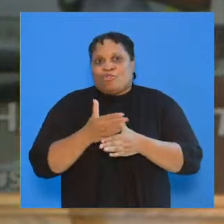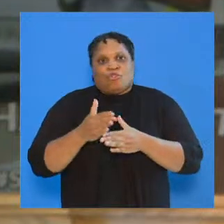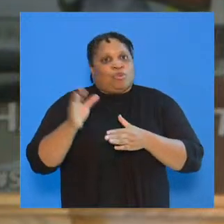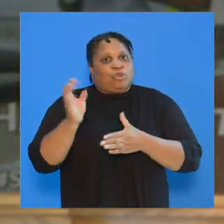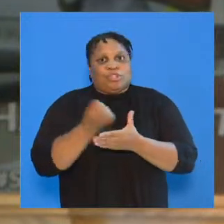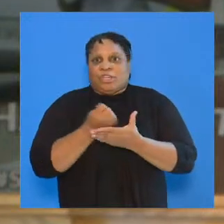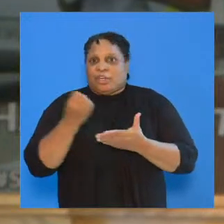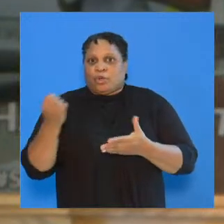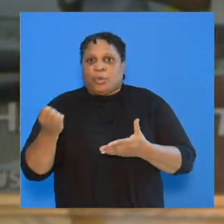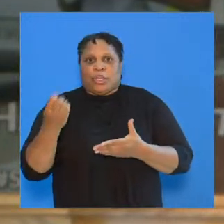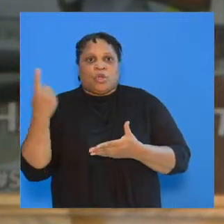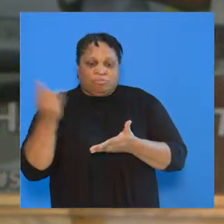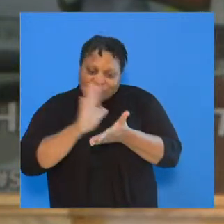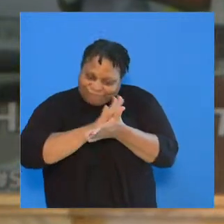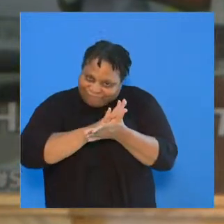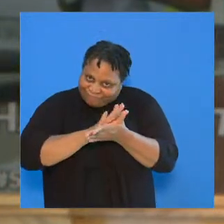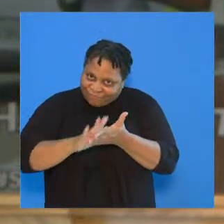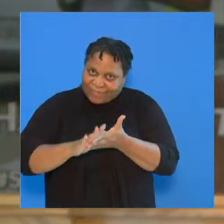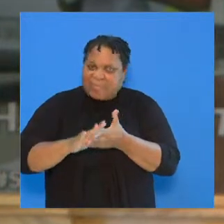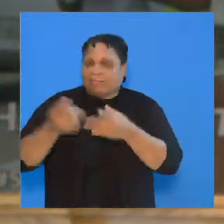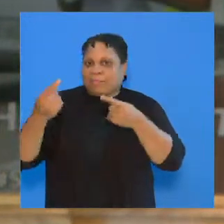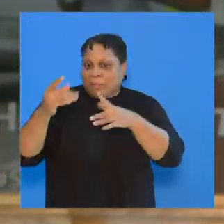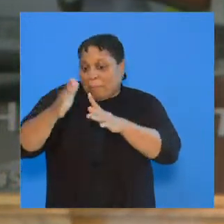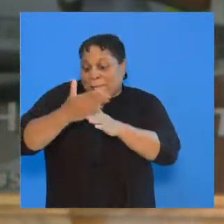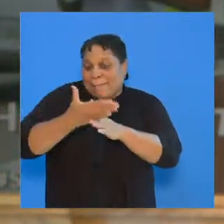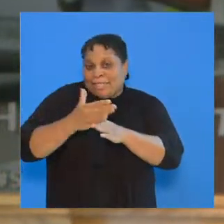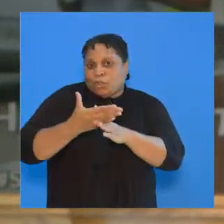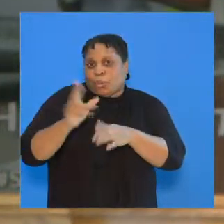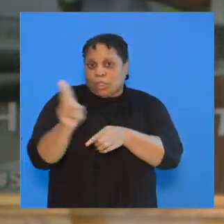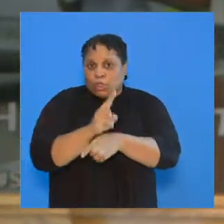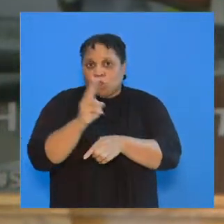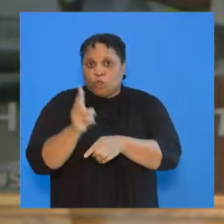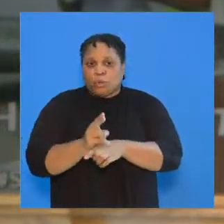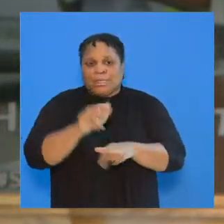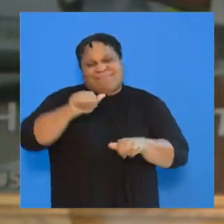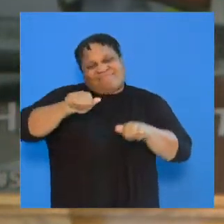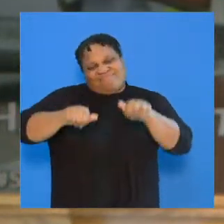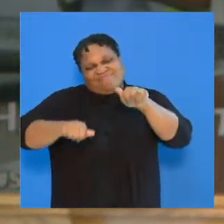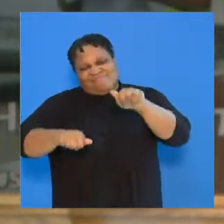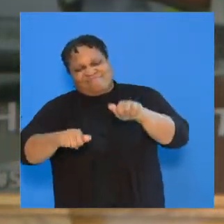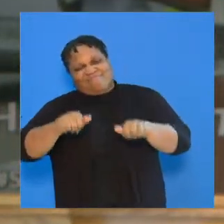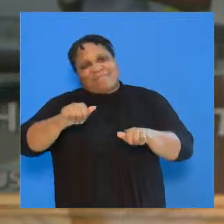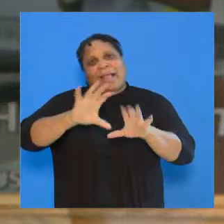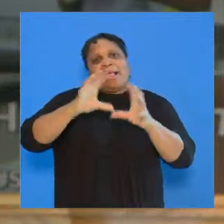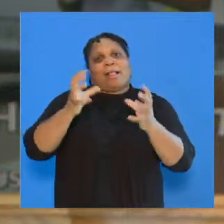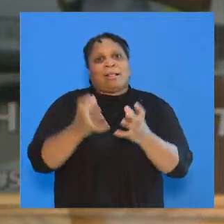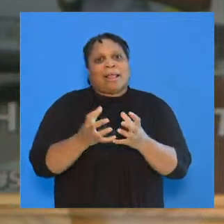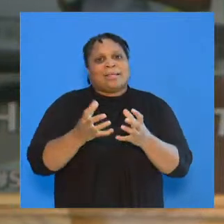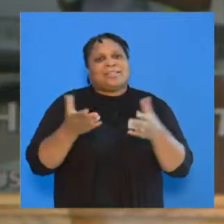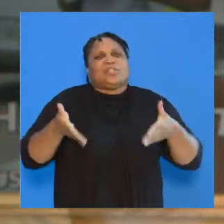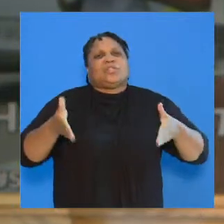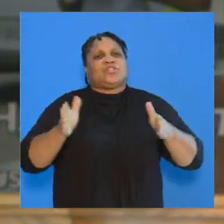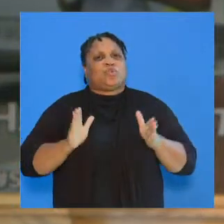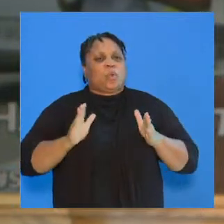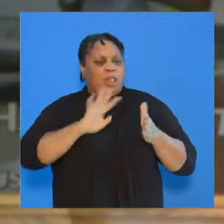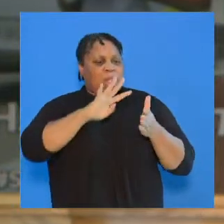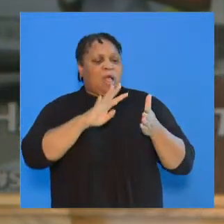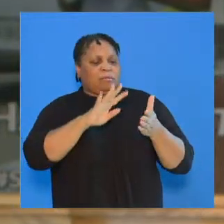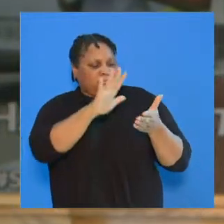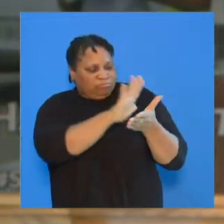unless sanitized between users, and sufficiently adjusted class schedules to allow for deep cleaning between